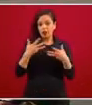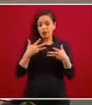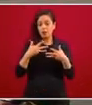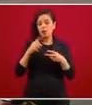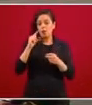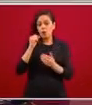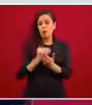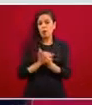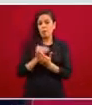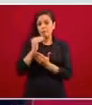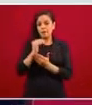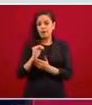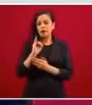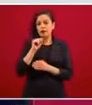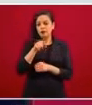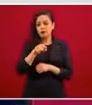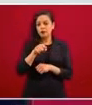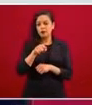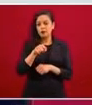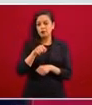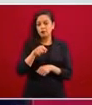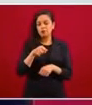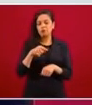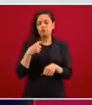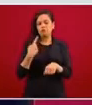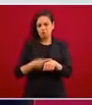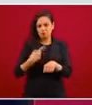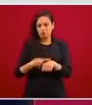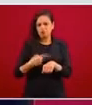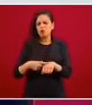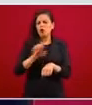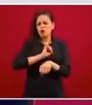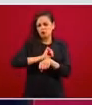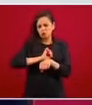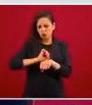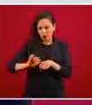So as you can see, for the age group that